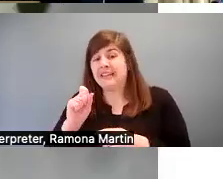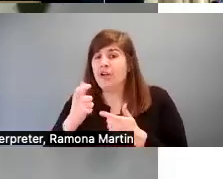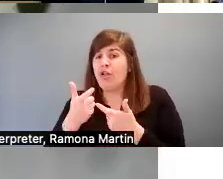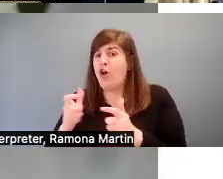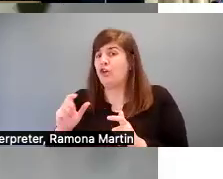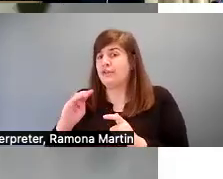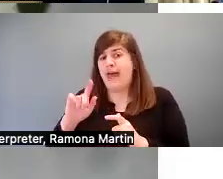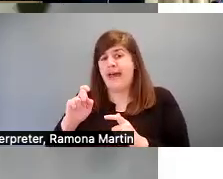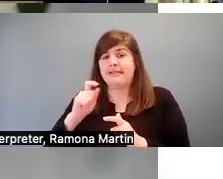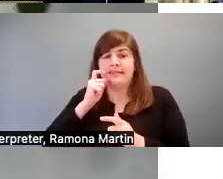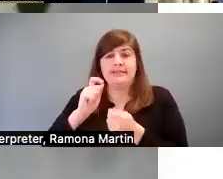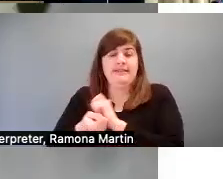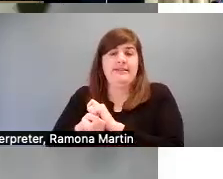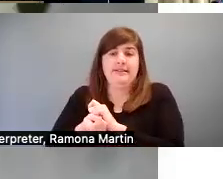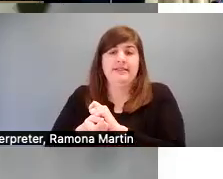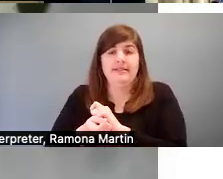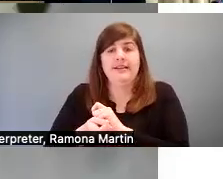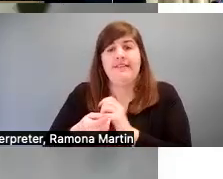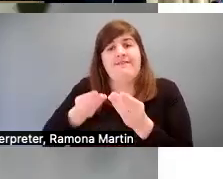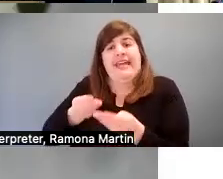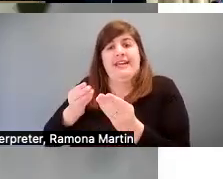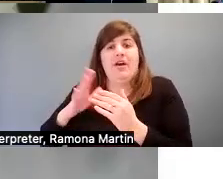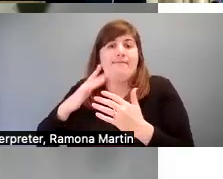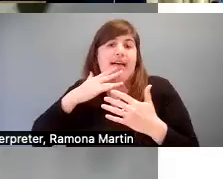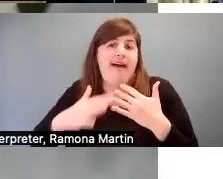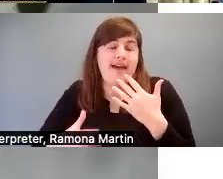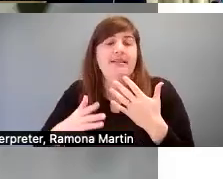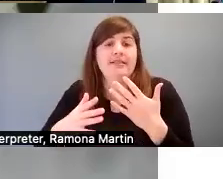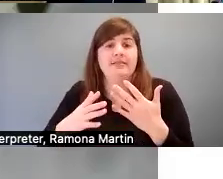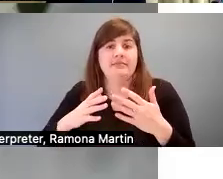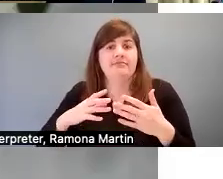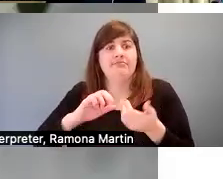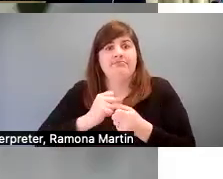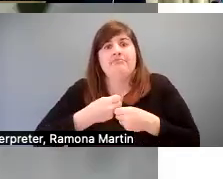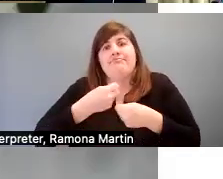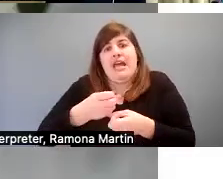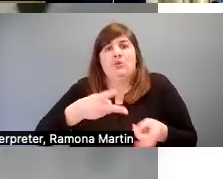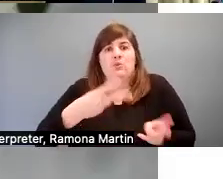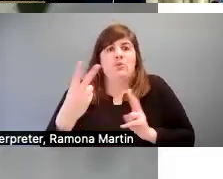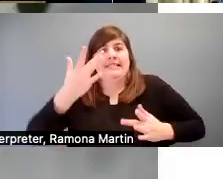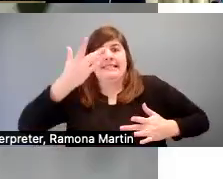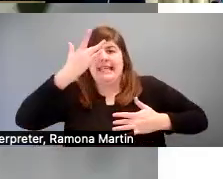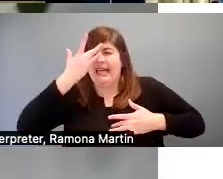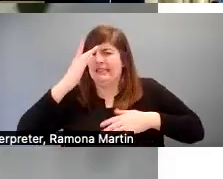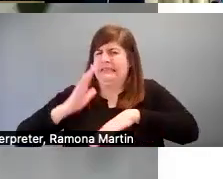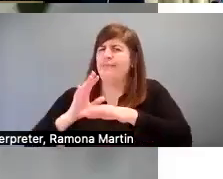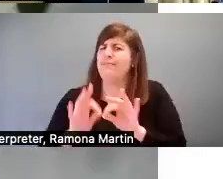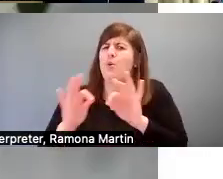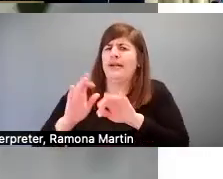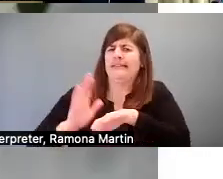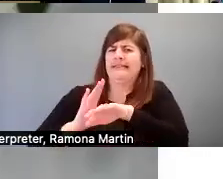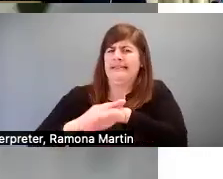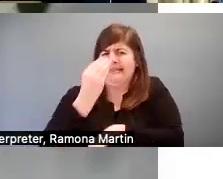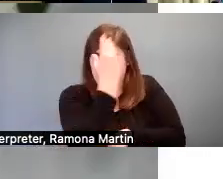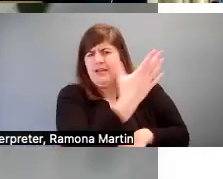mites that evolved to feed on blood. They can make you sick, so make sure to let an adult know if you find